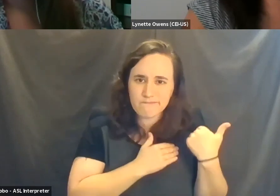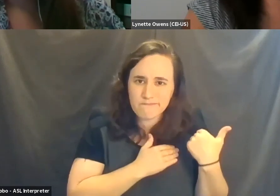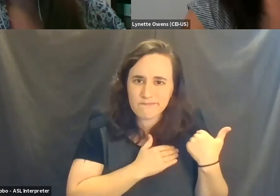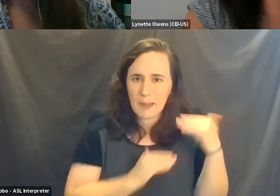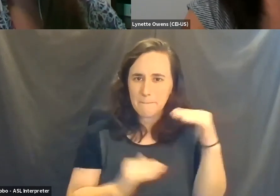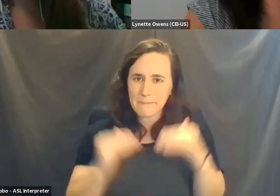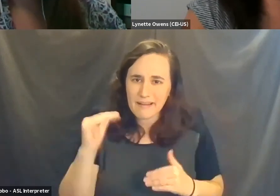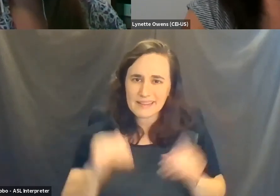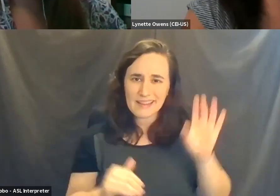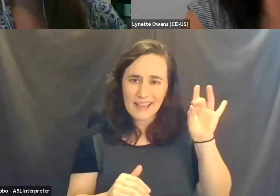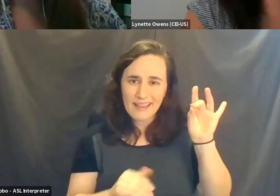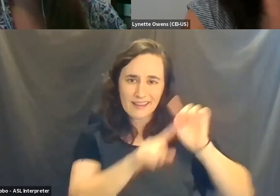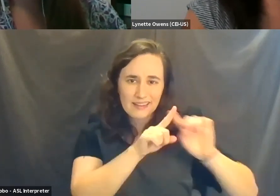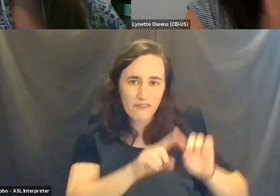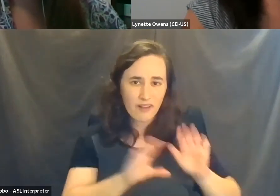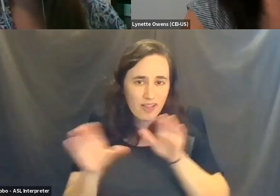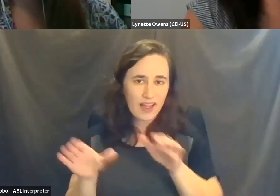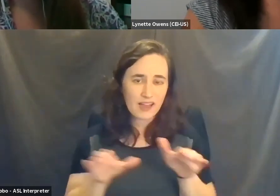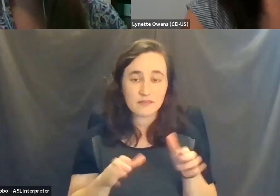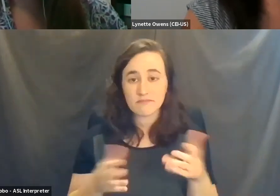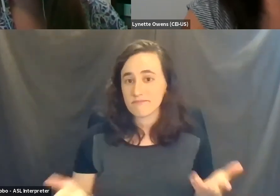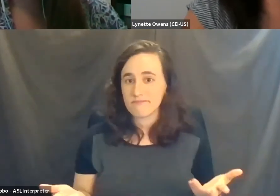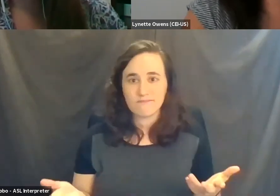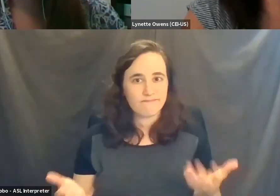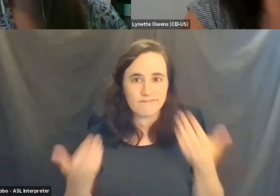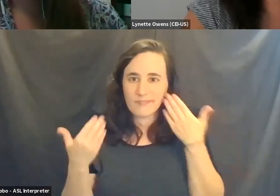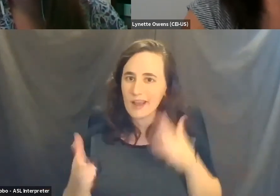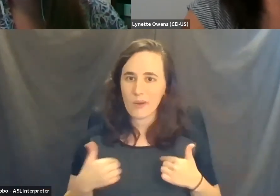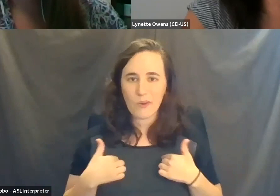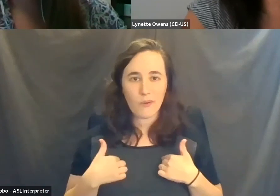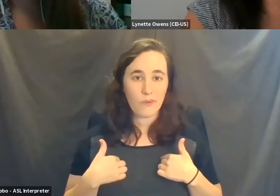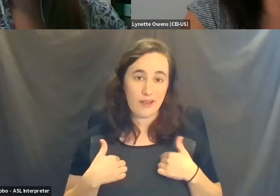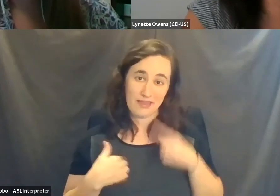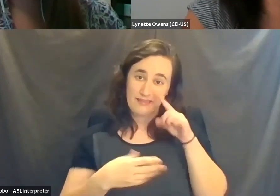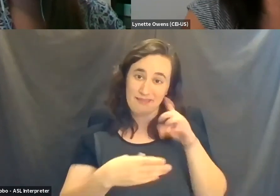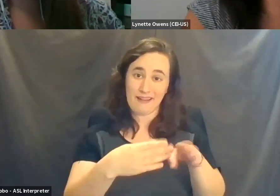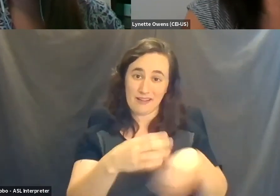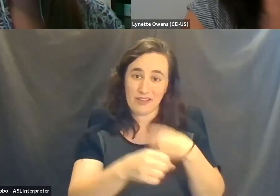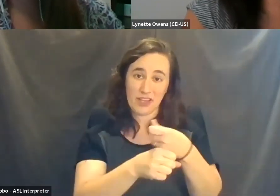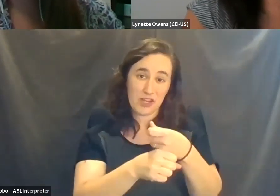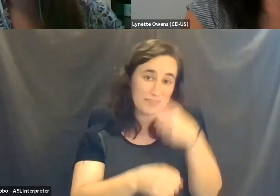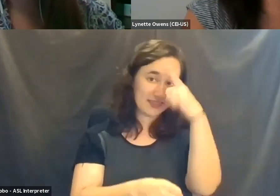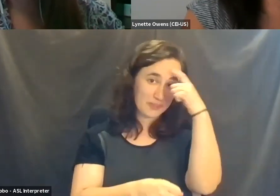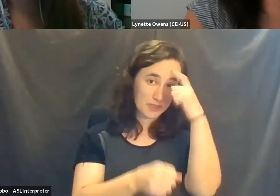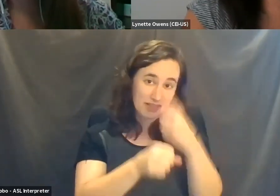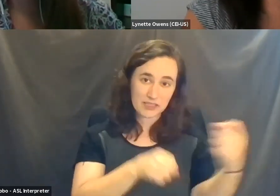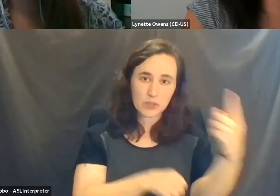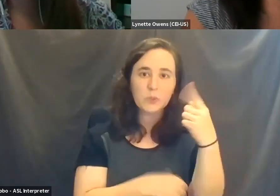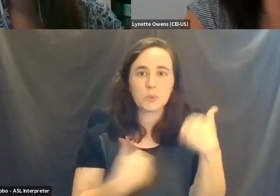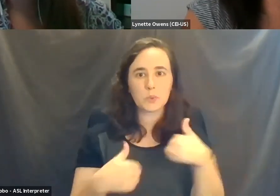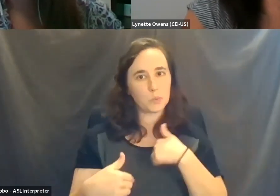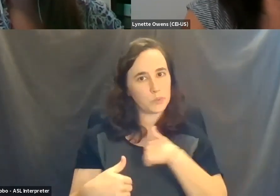And I don't know. I think that's something that at the end of the year, we're going to really have to debrief with each other